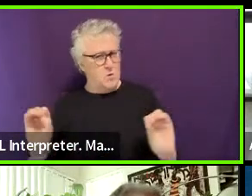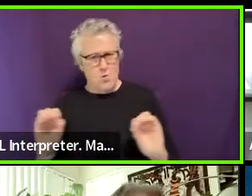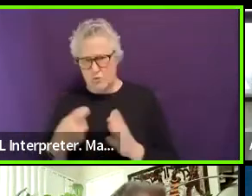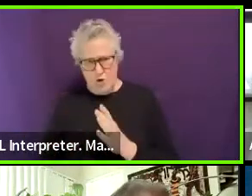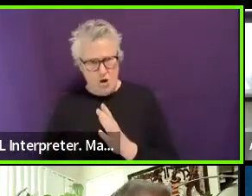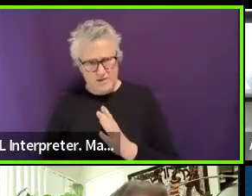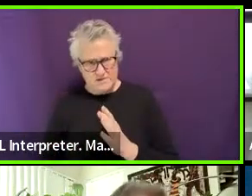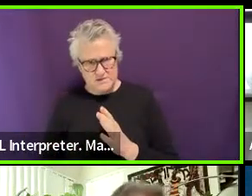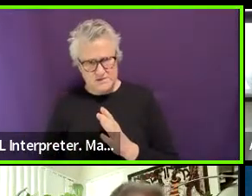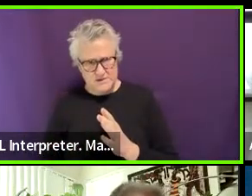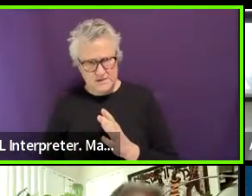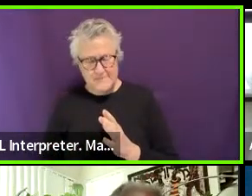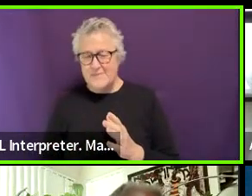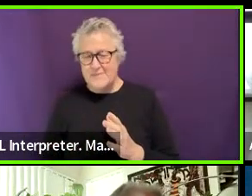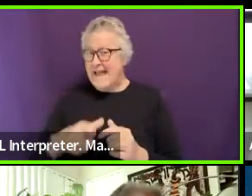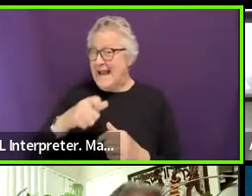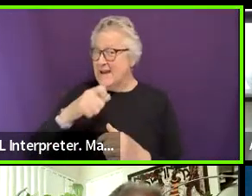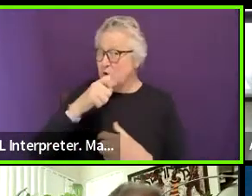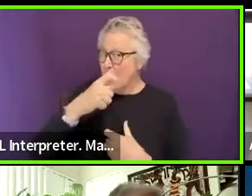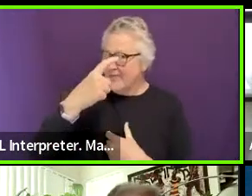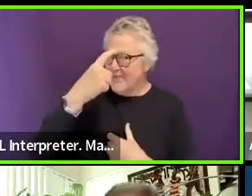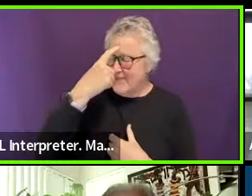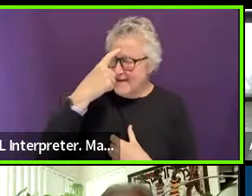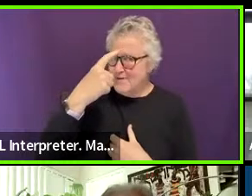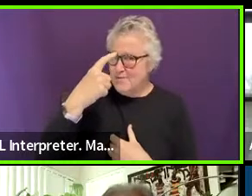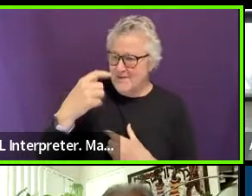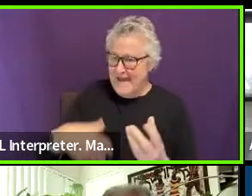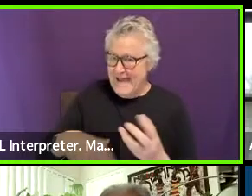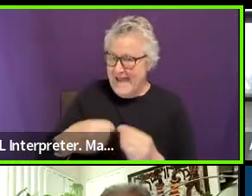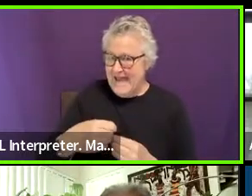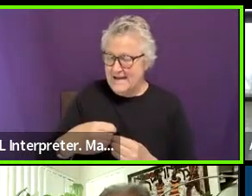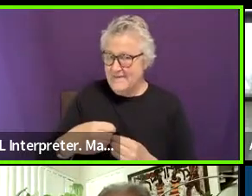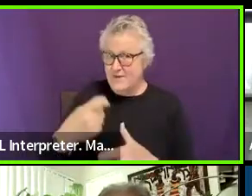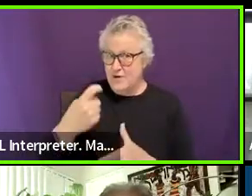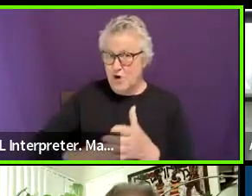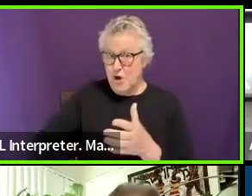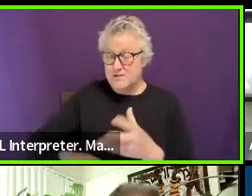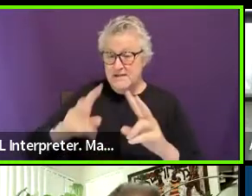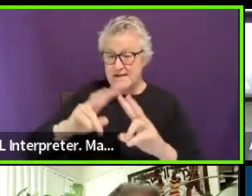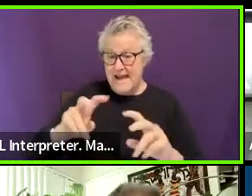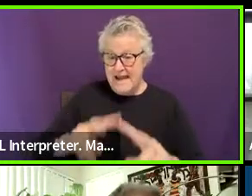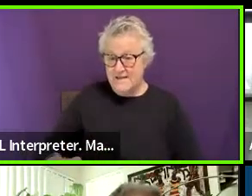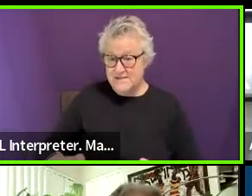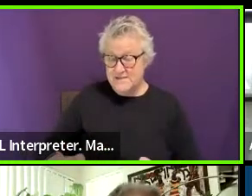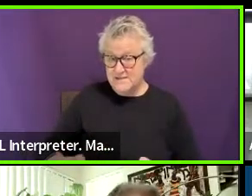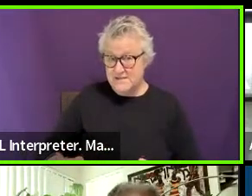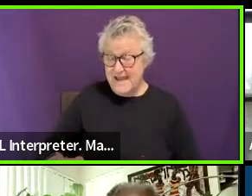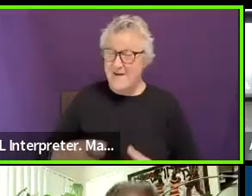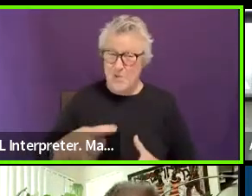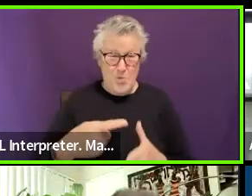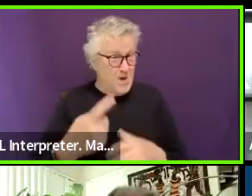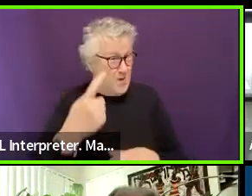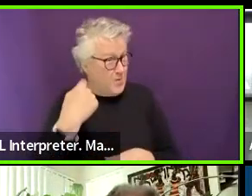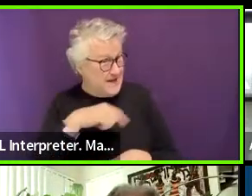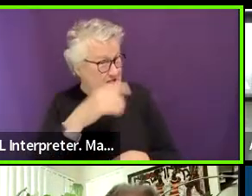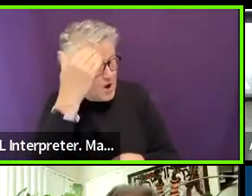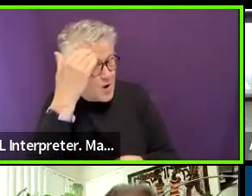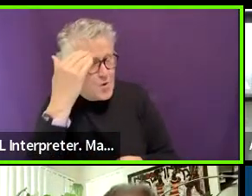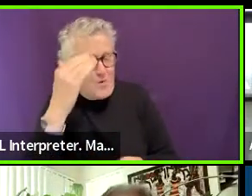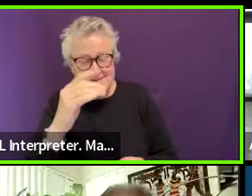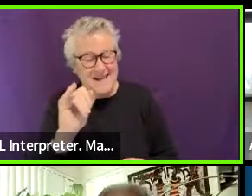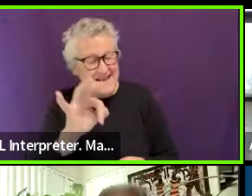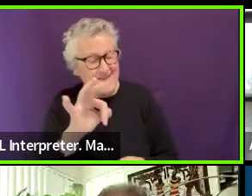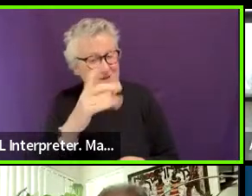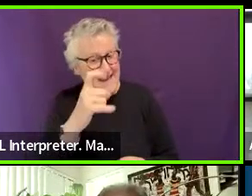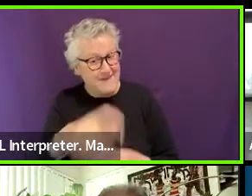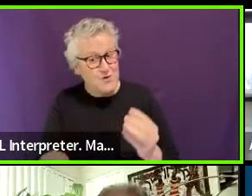cost analysis, because what we know is that if people now have to pay, say, $5 to cross the bridge, I suspect there would be a